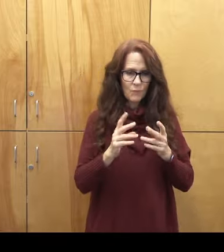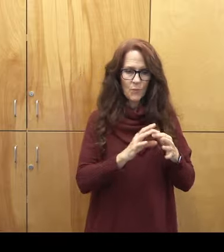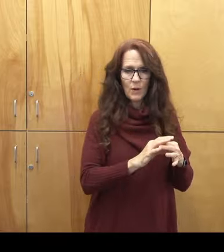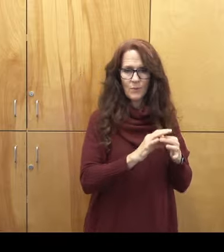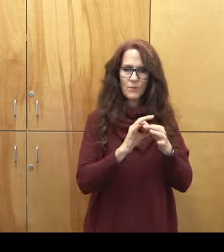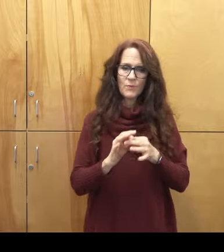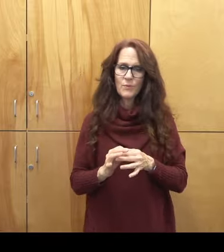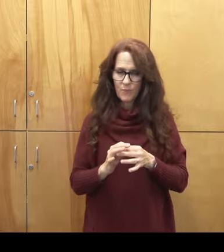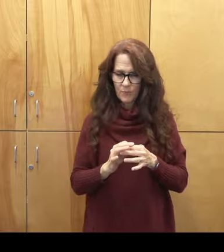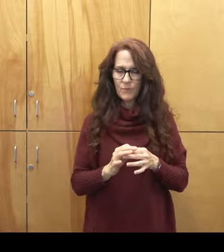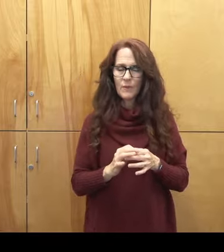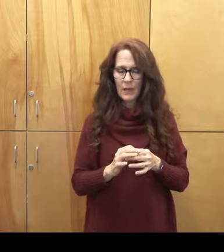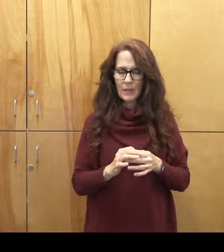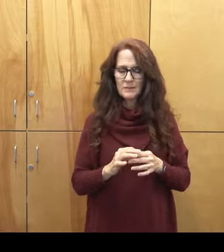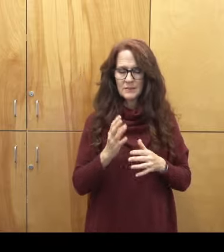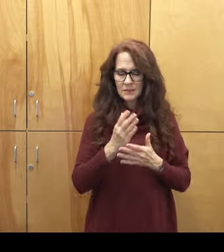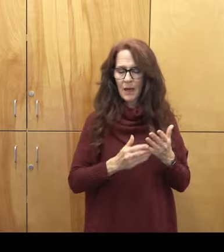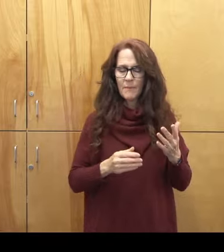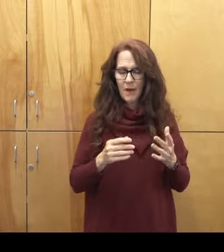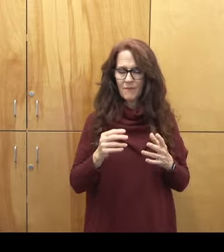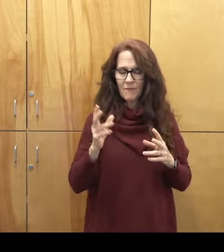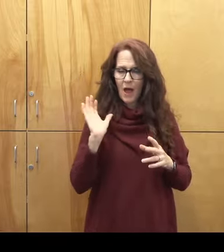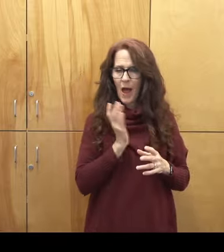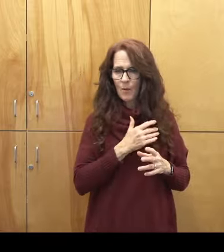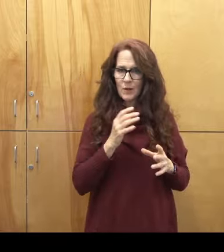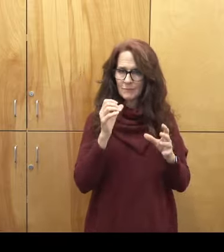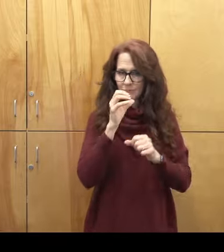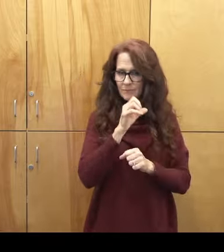the inferences perhaps. So in looking at some of the